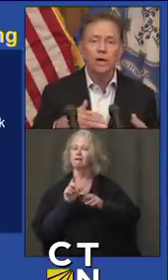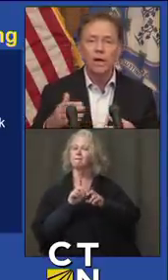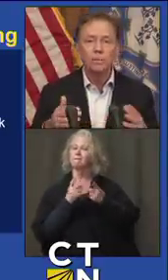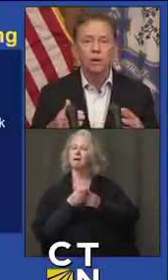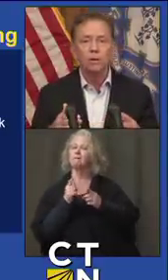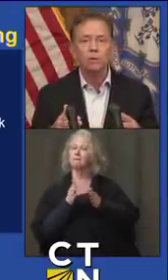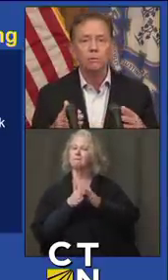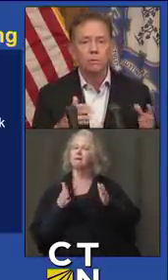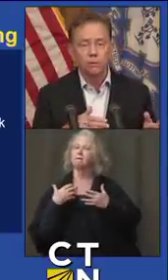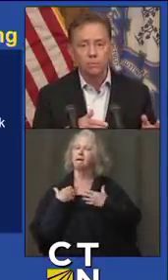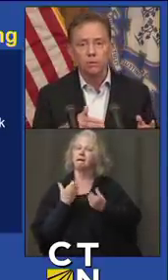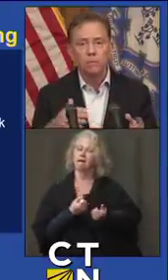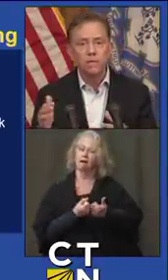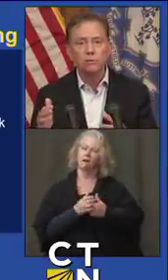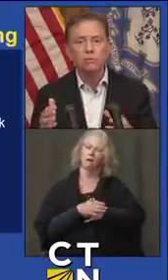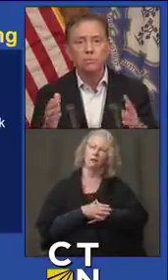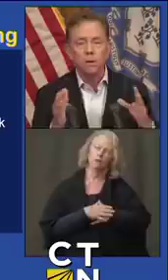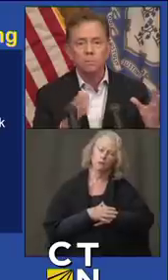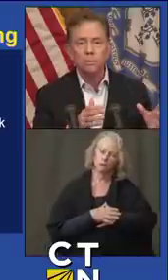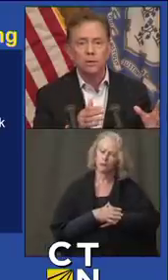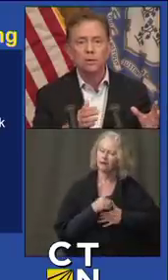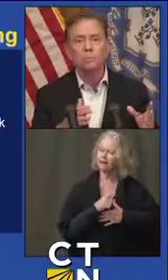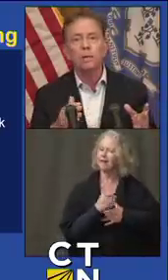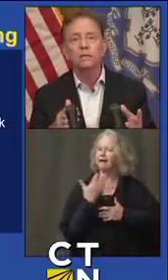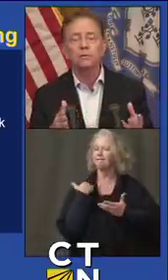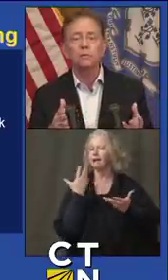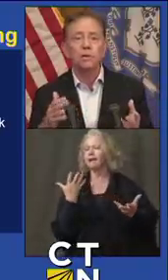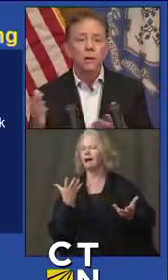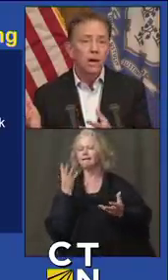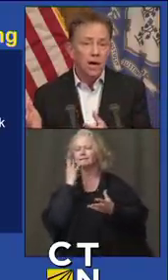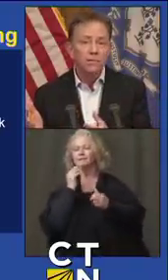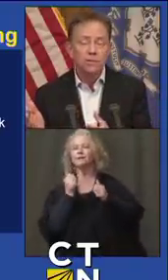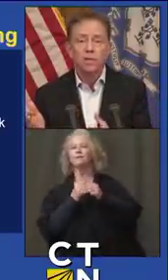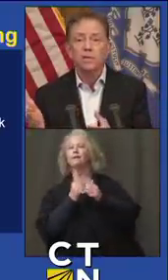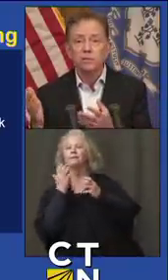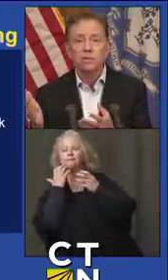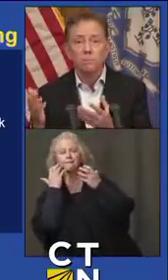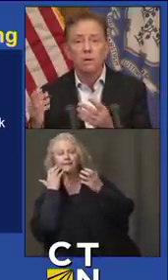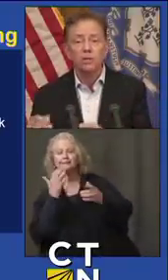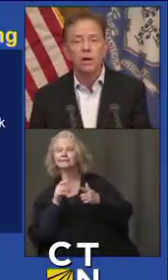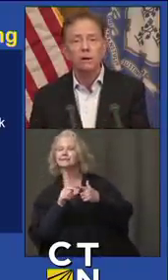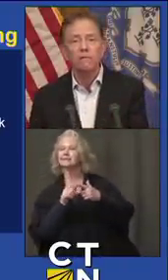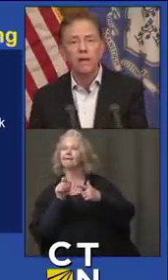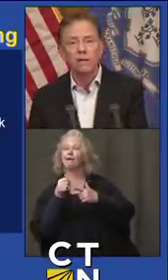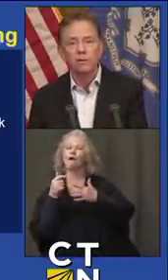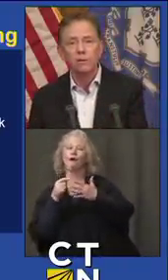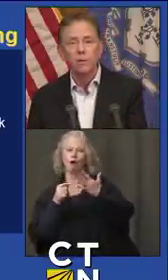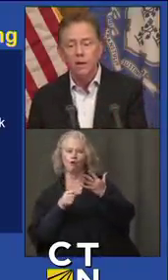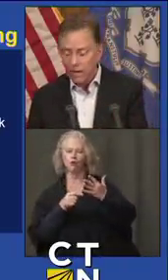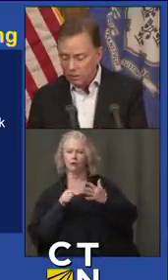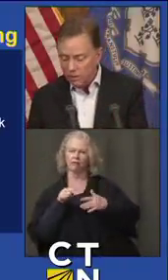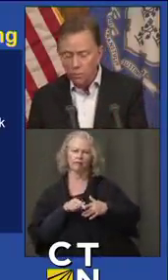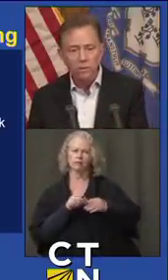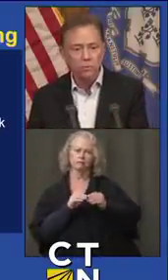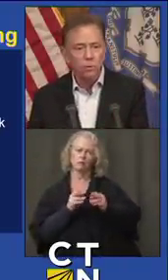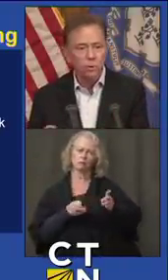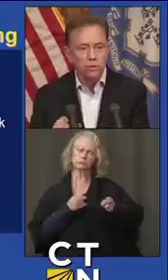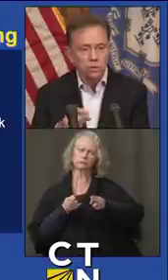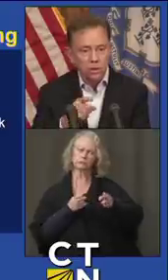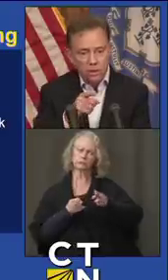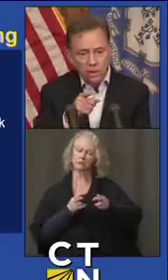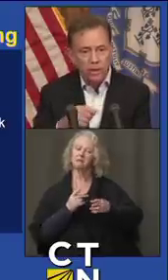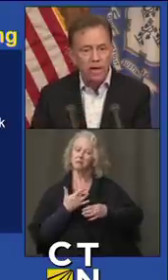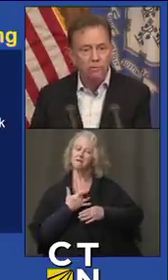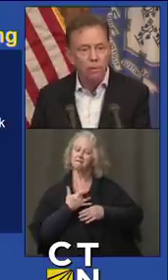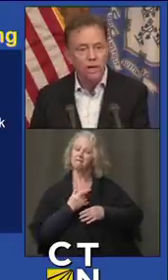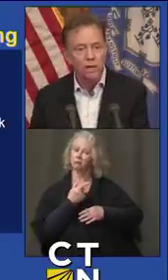a time-honored in terms of measles and mumps and other places. Obviously, this is a much higher factor. I think we're off to a good